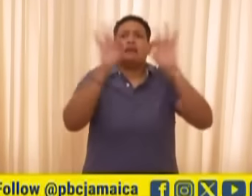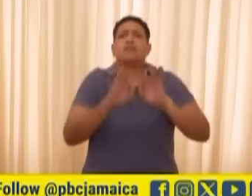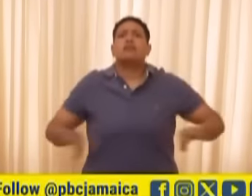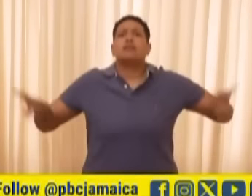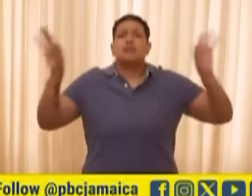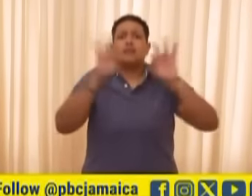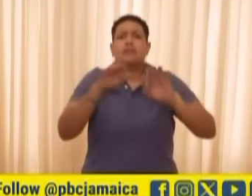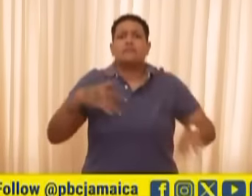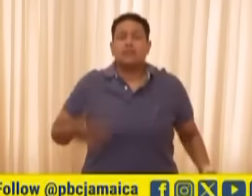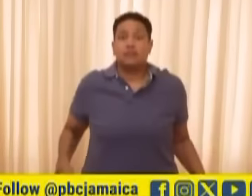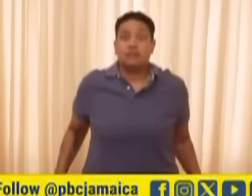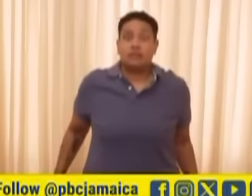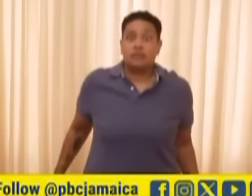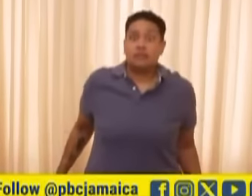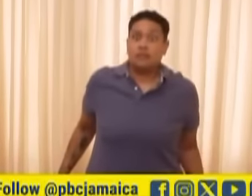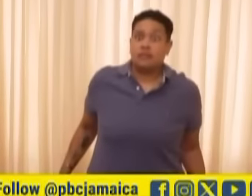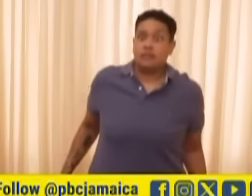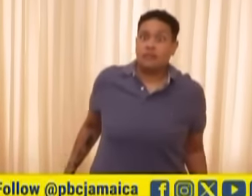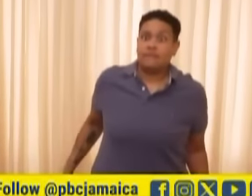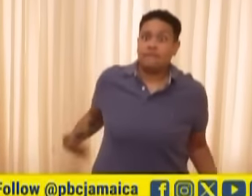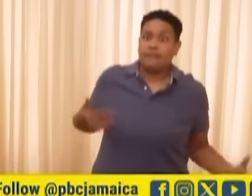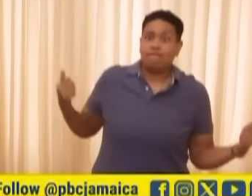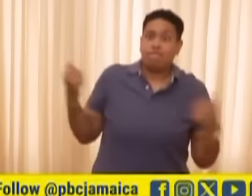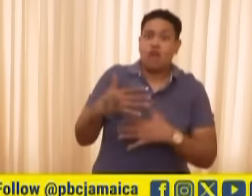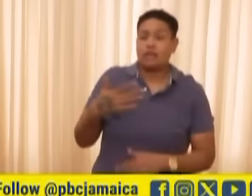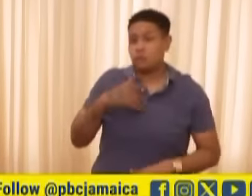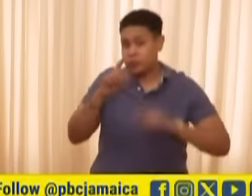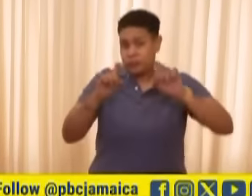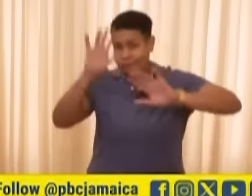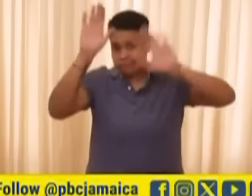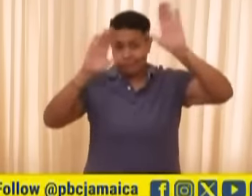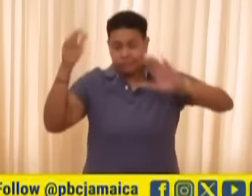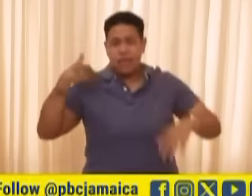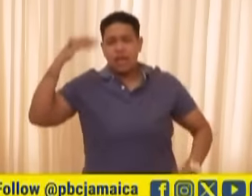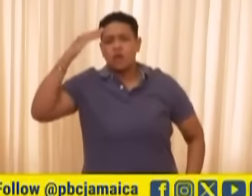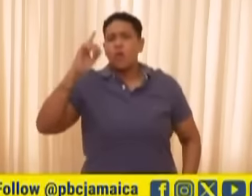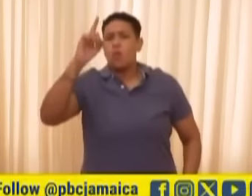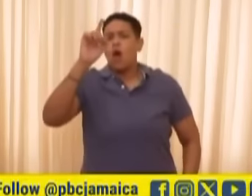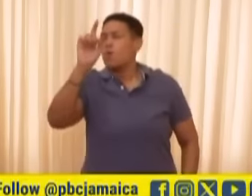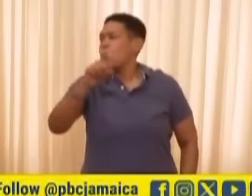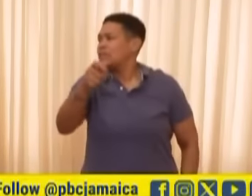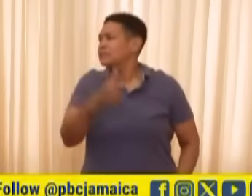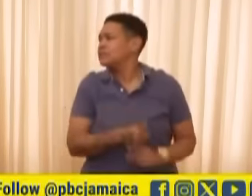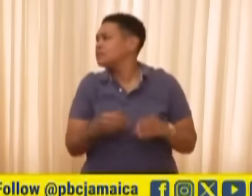extremely frightening. And so we want to take some questions. I know that we have one